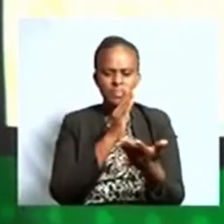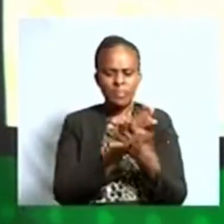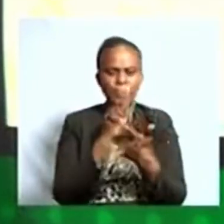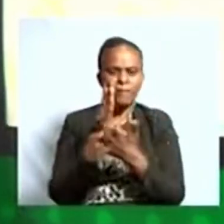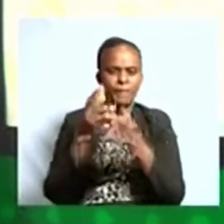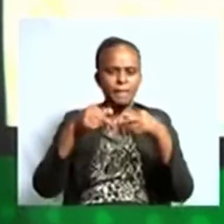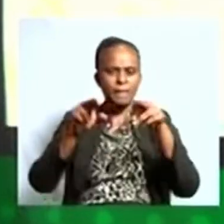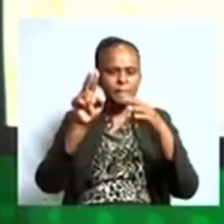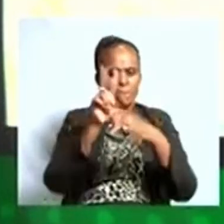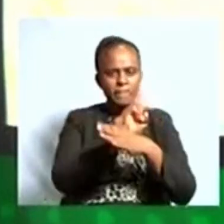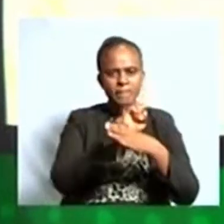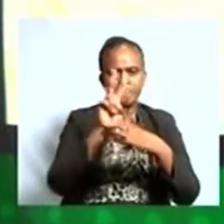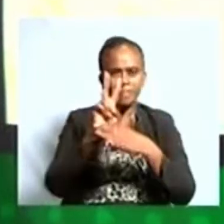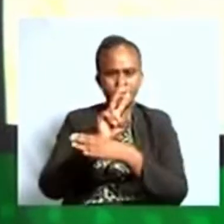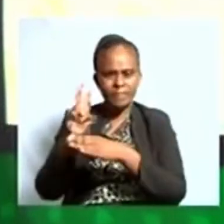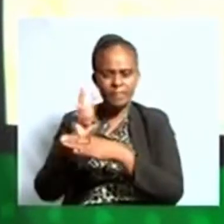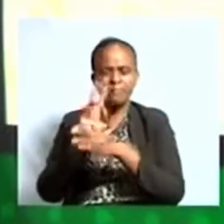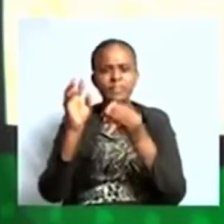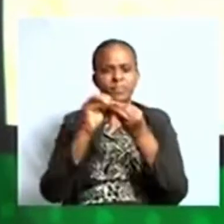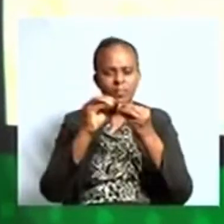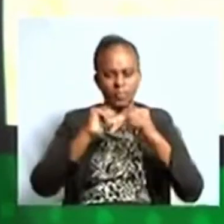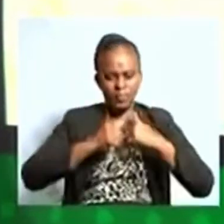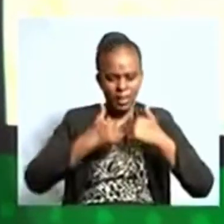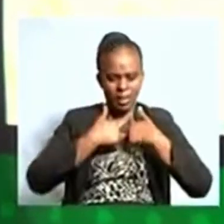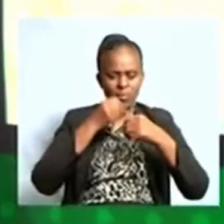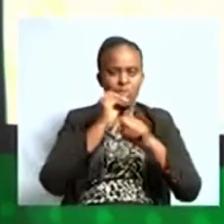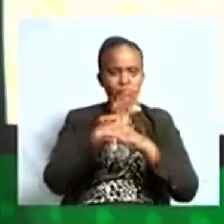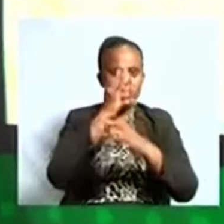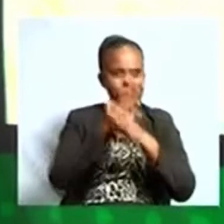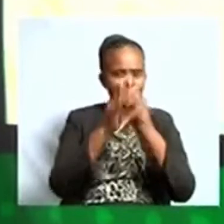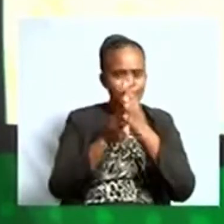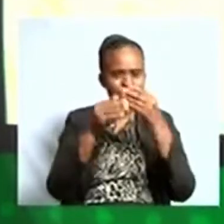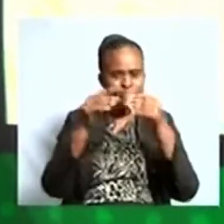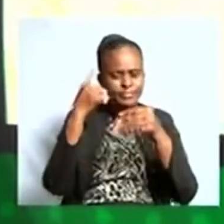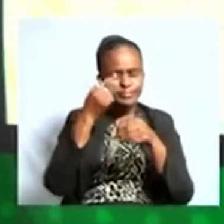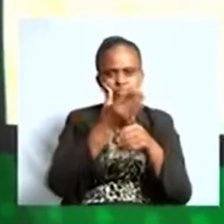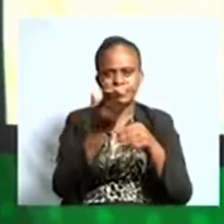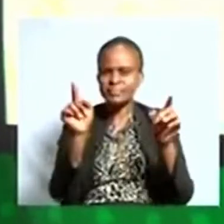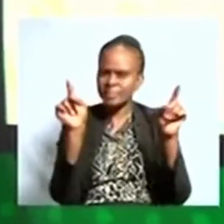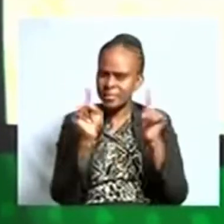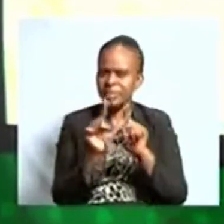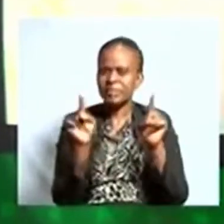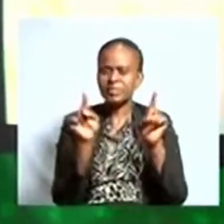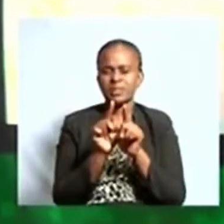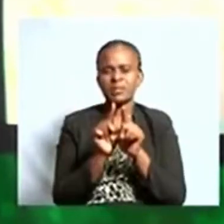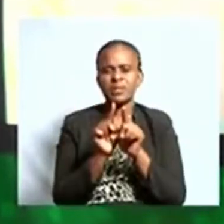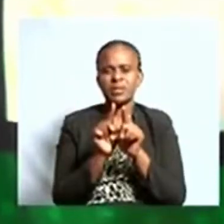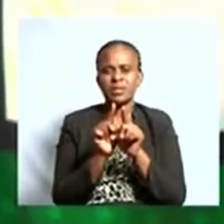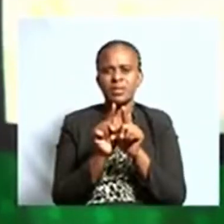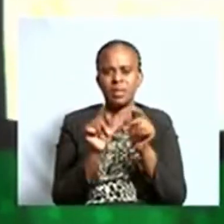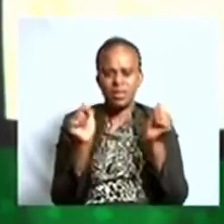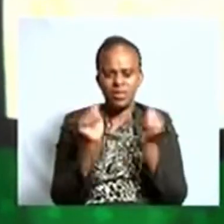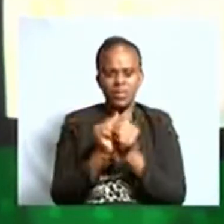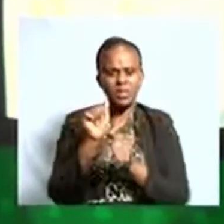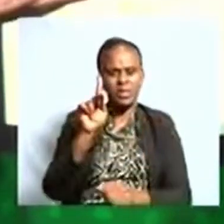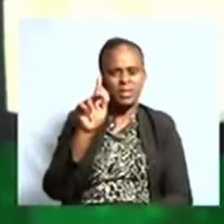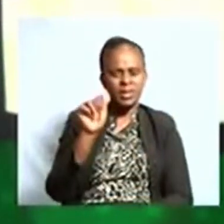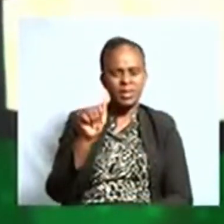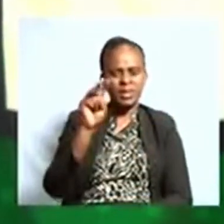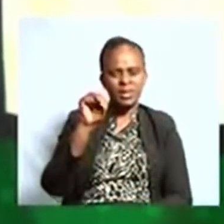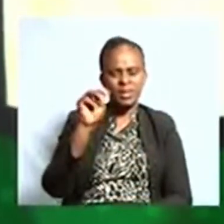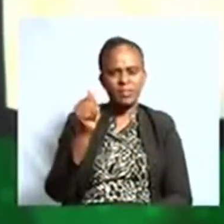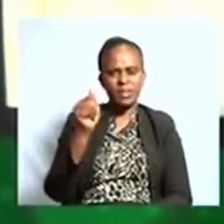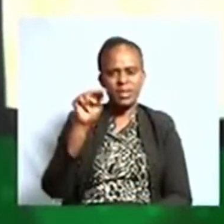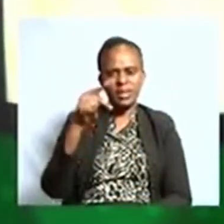vending, particularly that we have already constructed the market for them. The same applies to Kamanga compound. We have